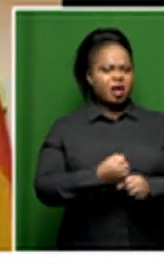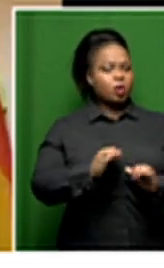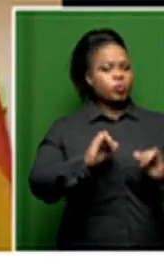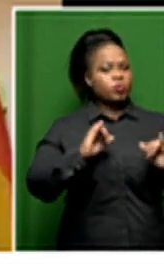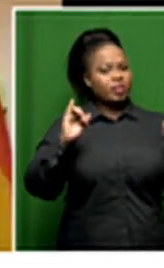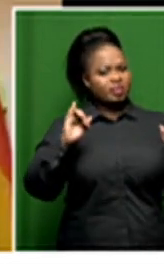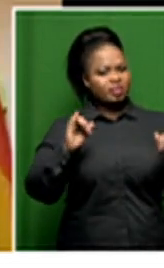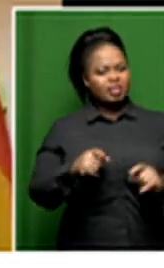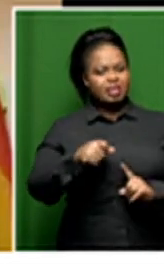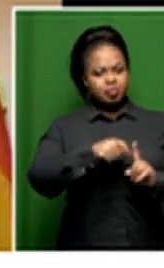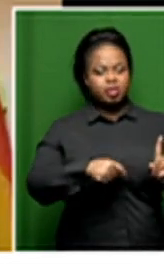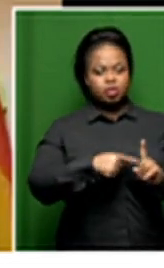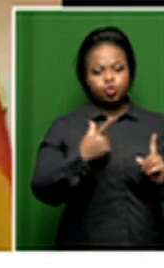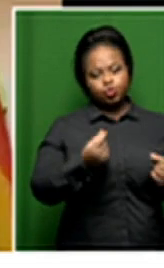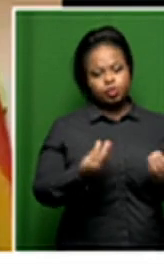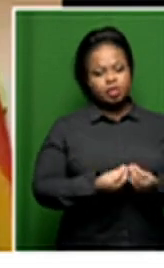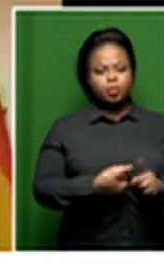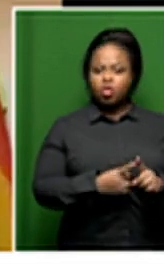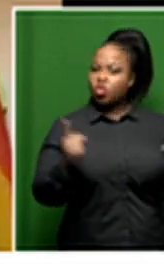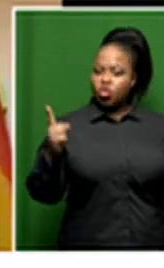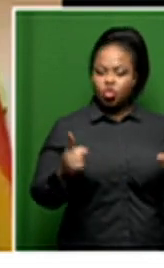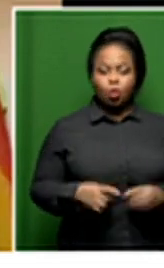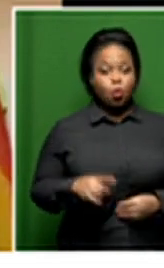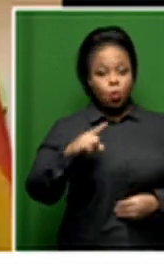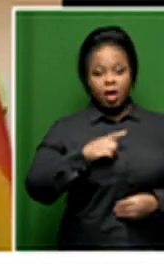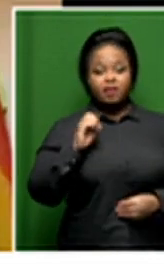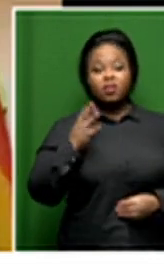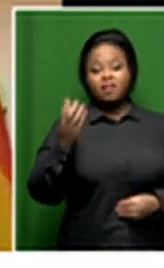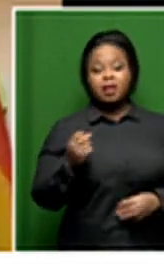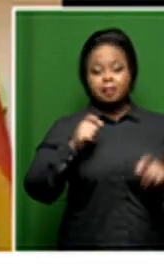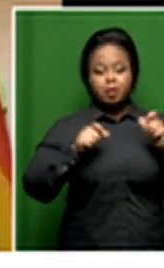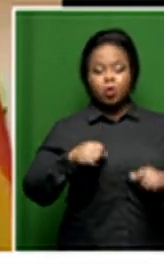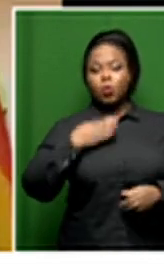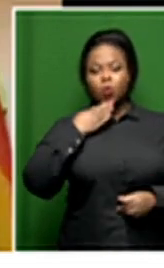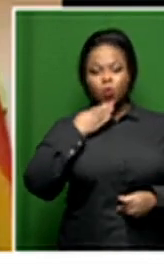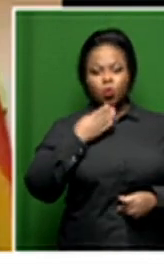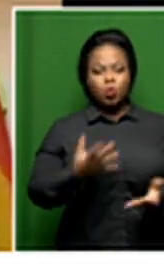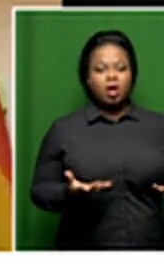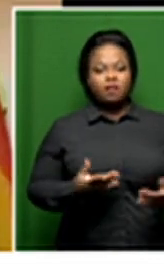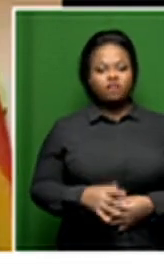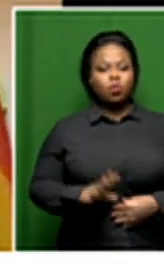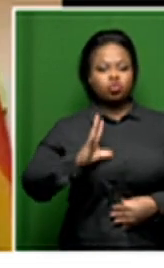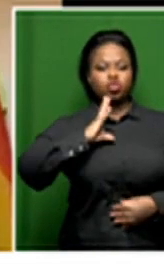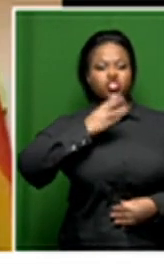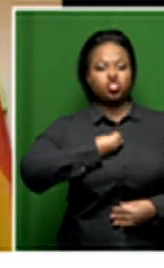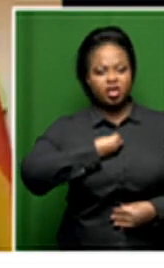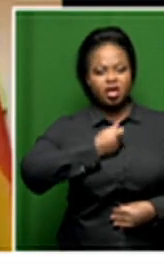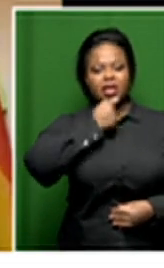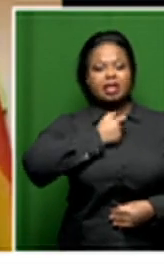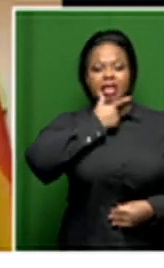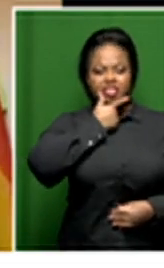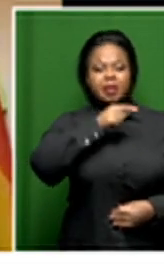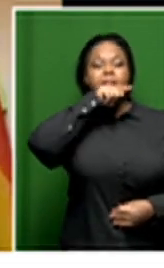an act at the end. So if you have homophobic and transphobic society, one